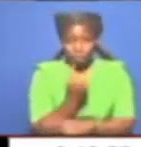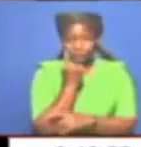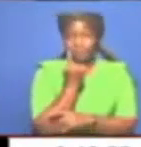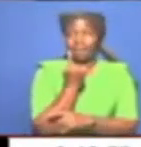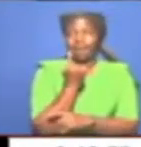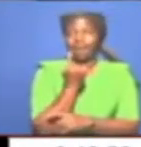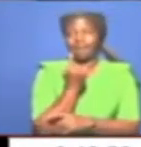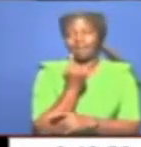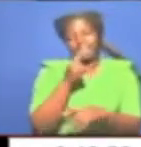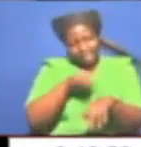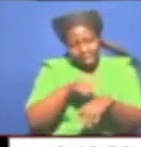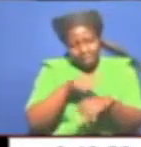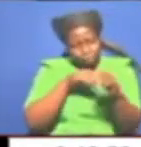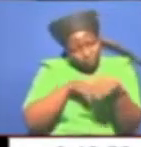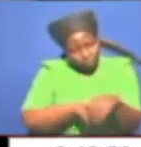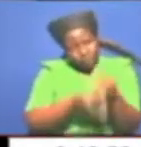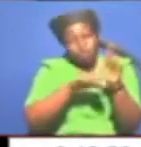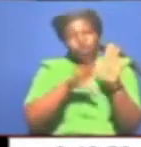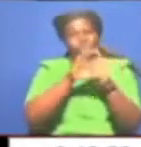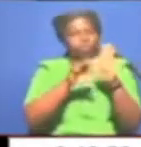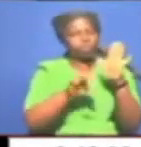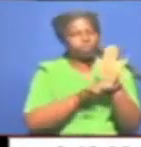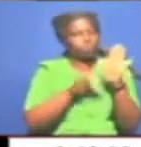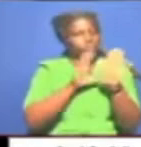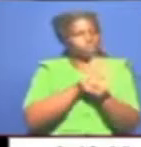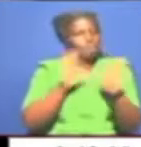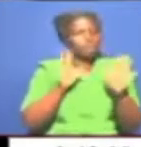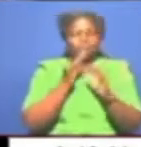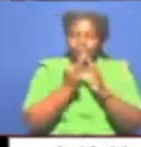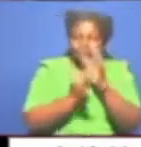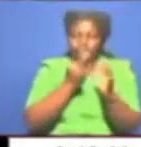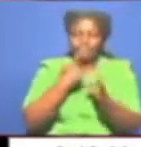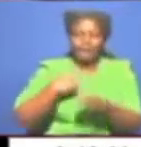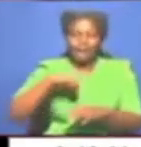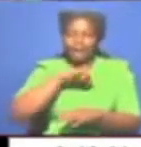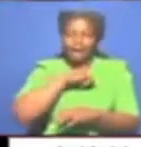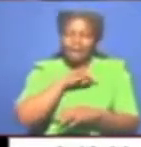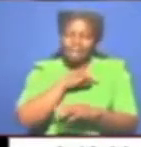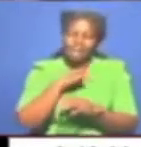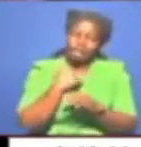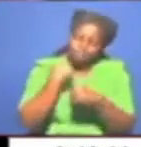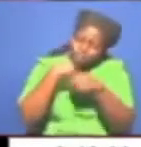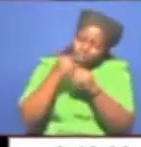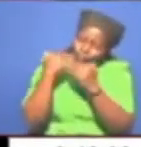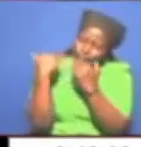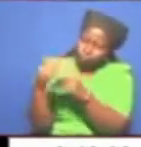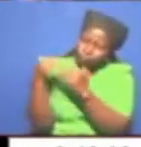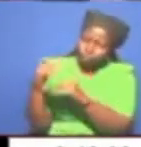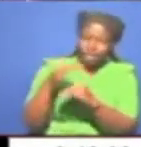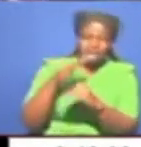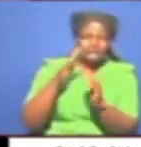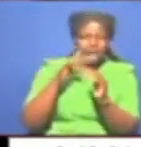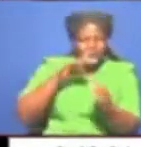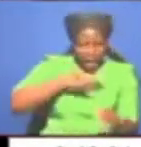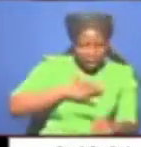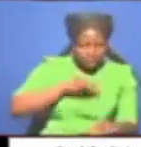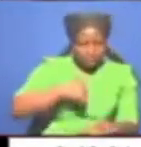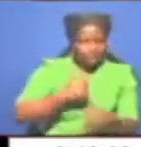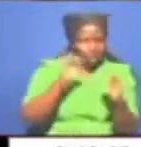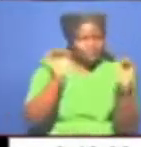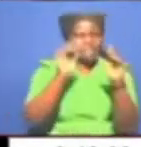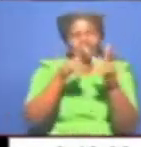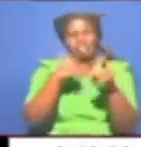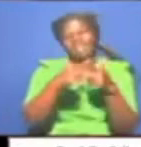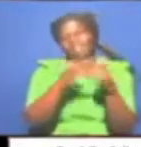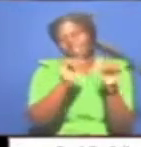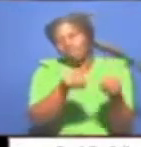this constitution. If we did not impose this limitation upon ourselves, then of course there might be